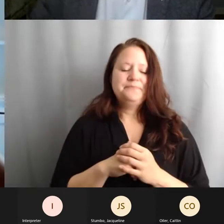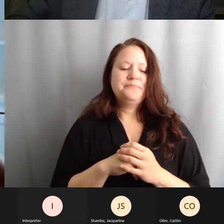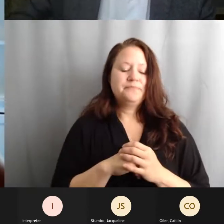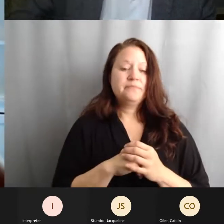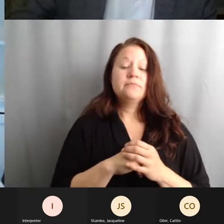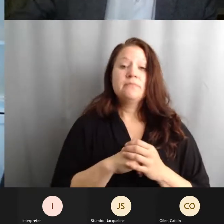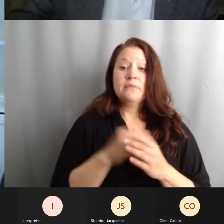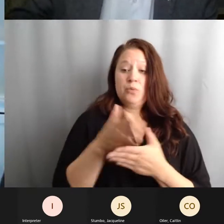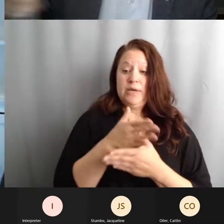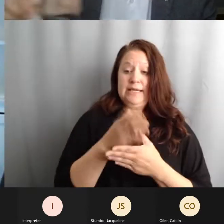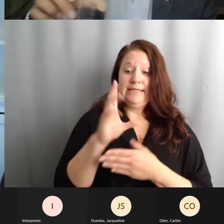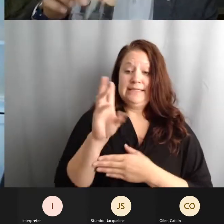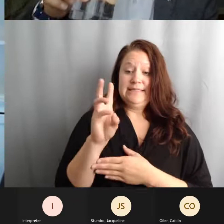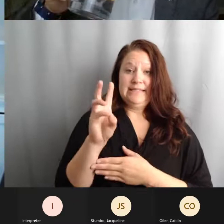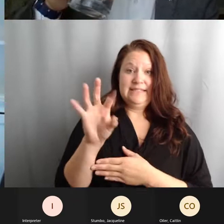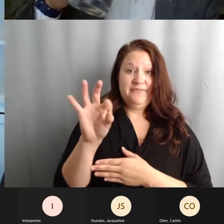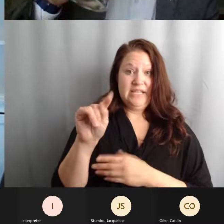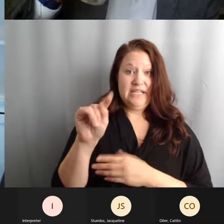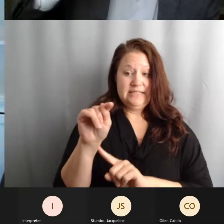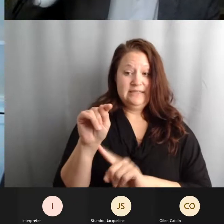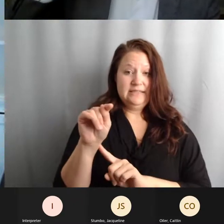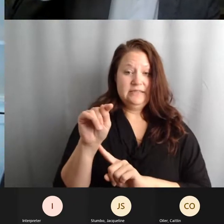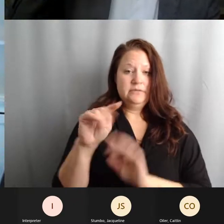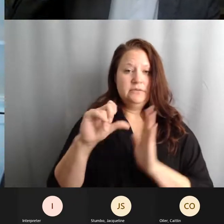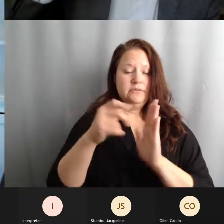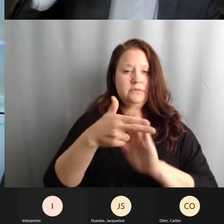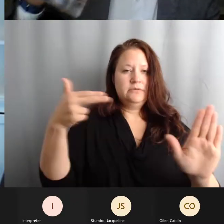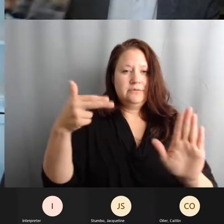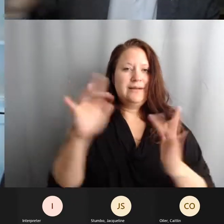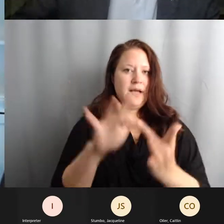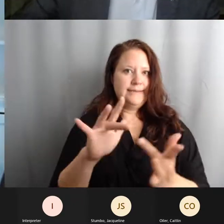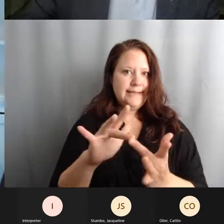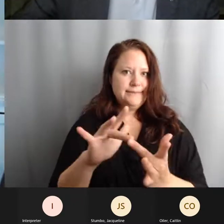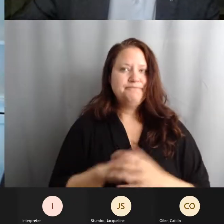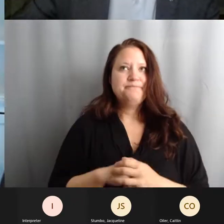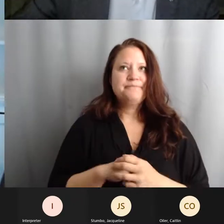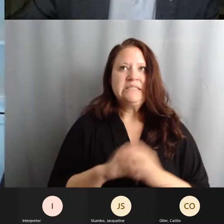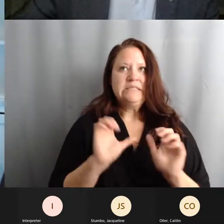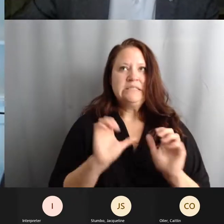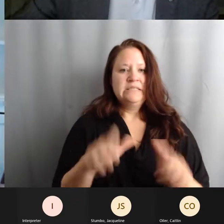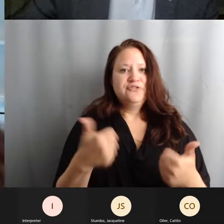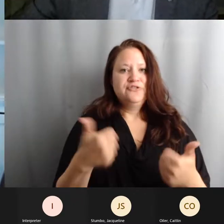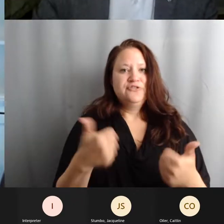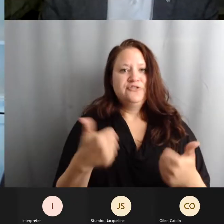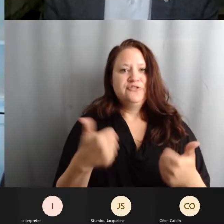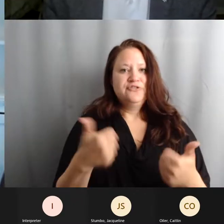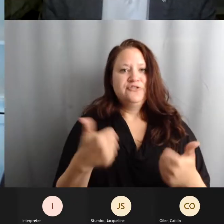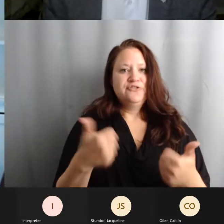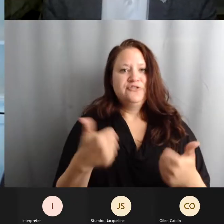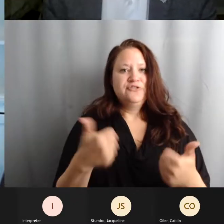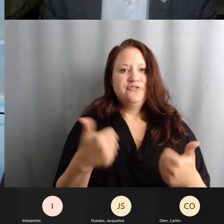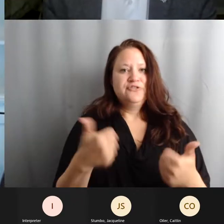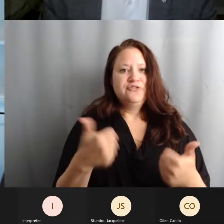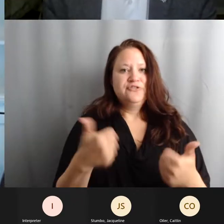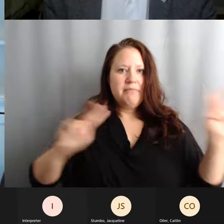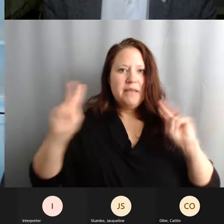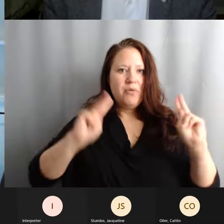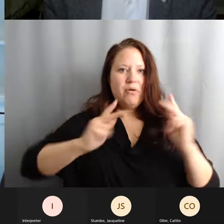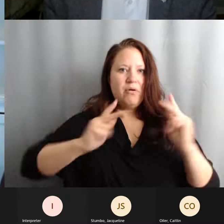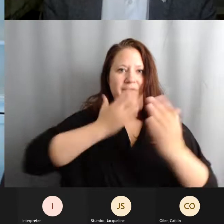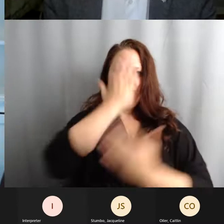within 6 feet, you're considered a contact. So we made some challenging decisions with the goal of getting as many students in a